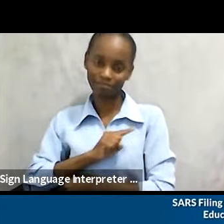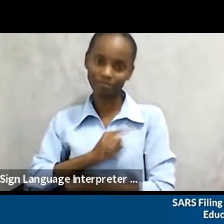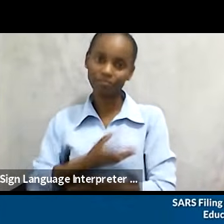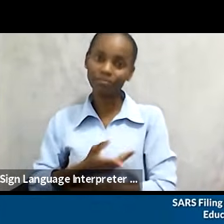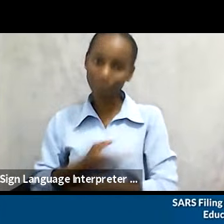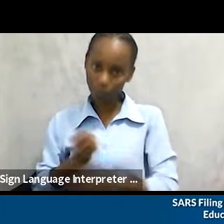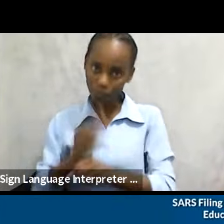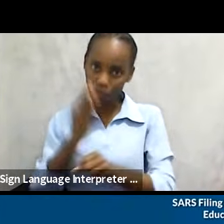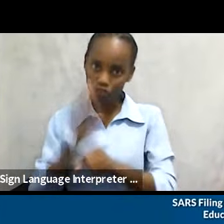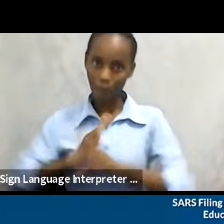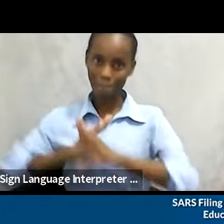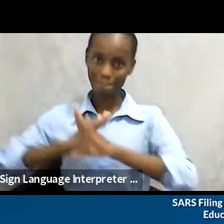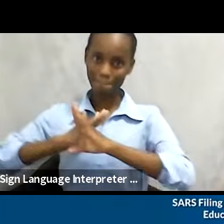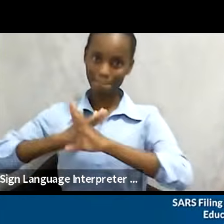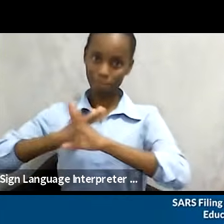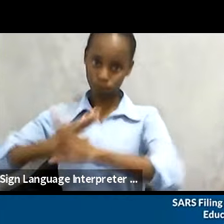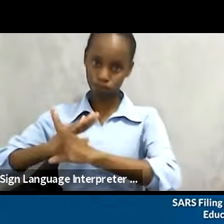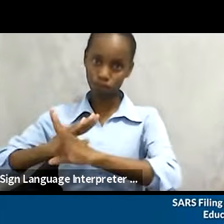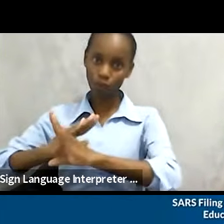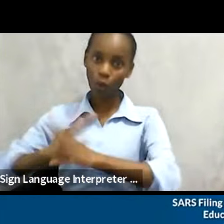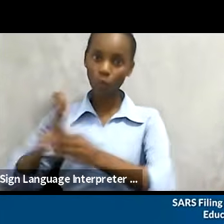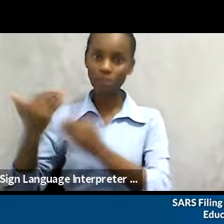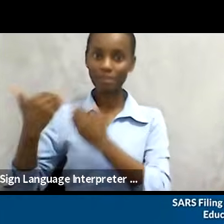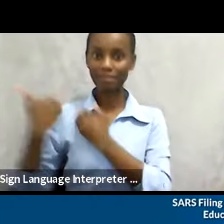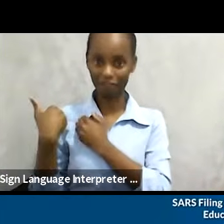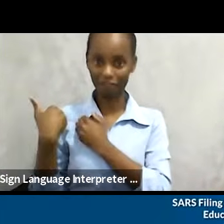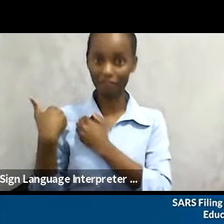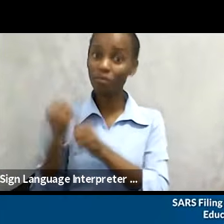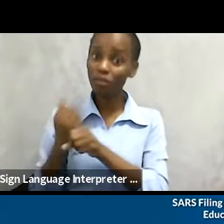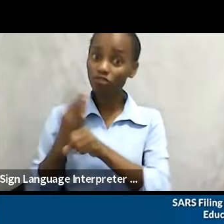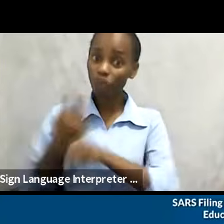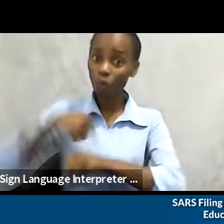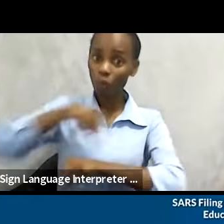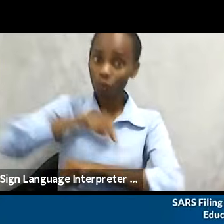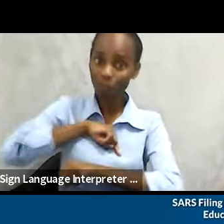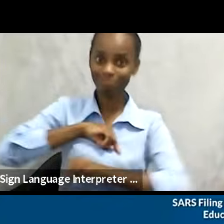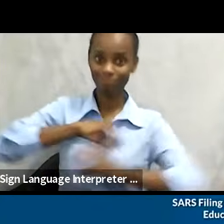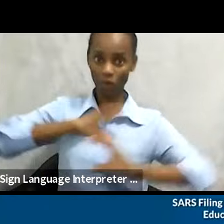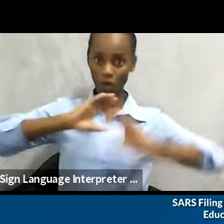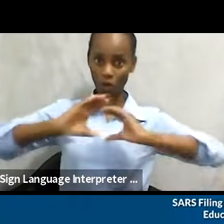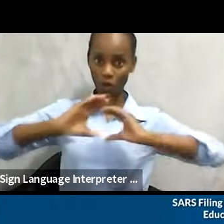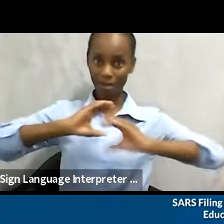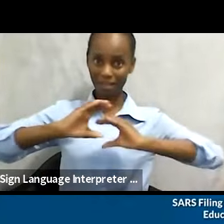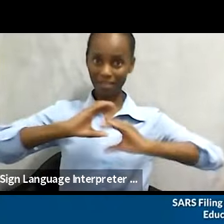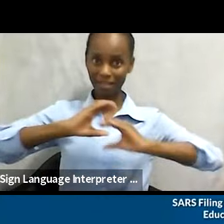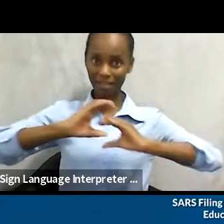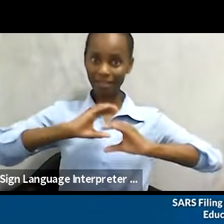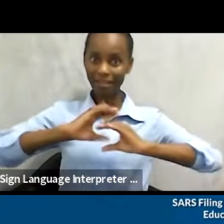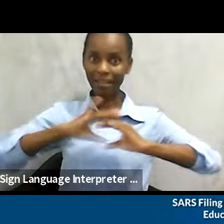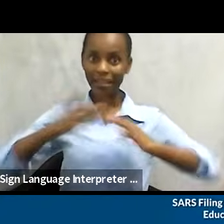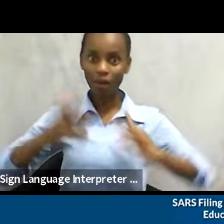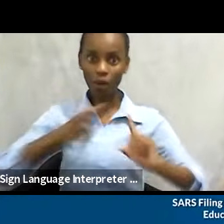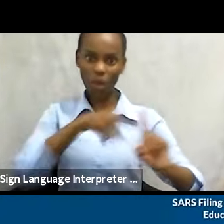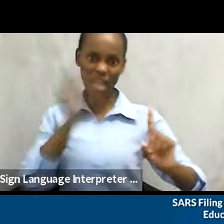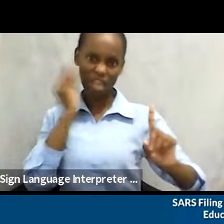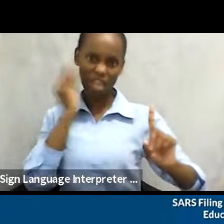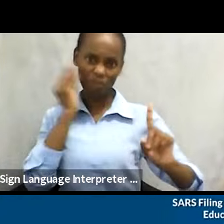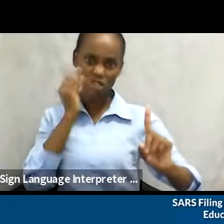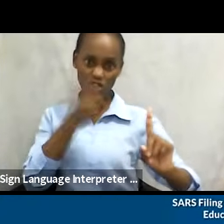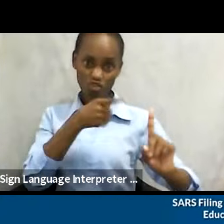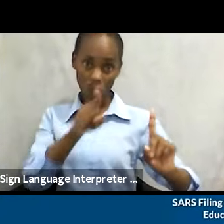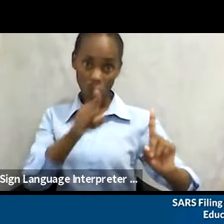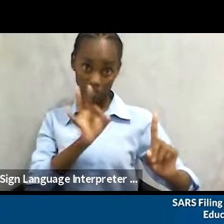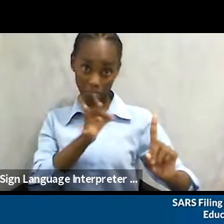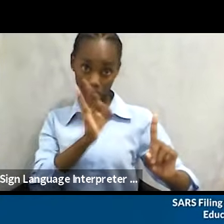protect you as well in making sure that we are communicating the tax number or your information to the right